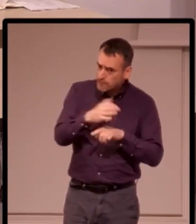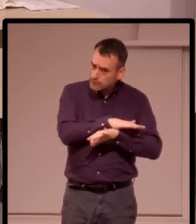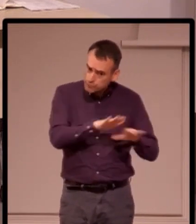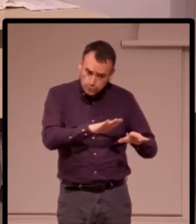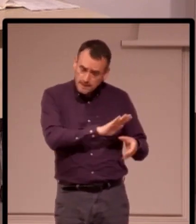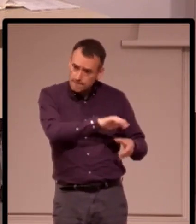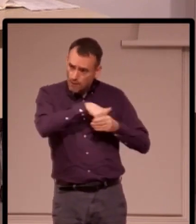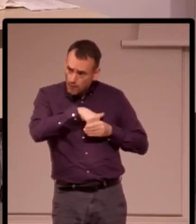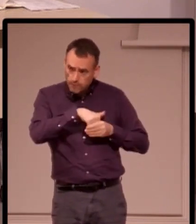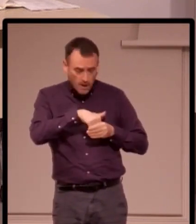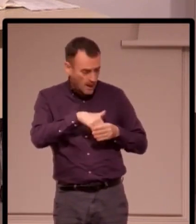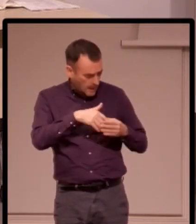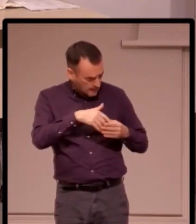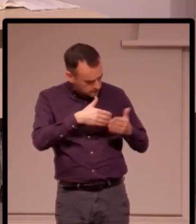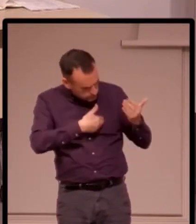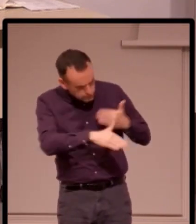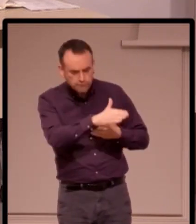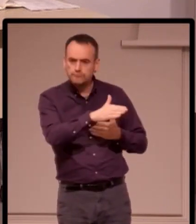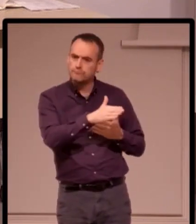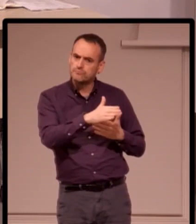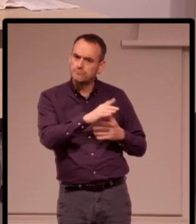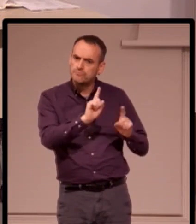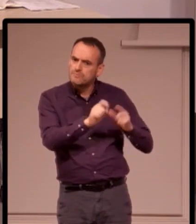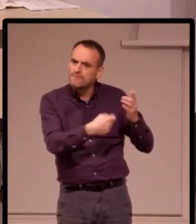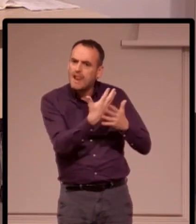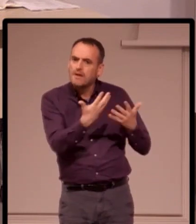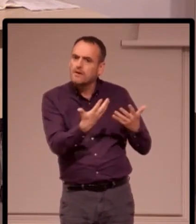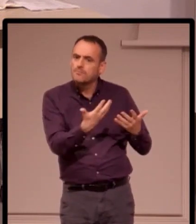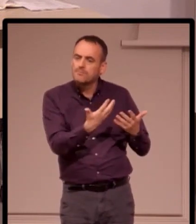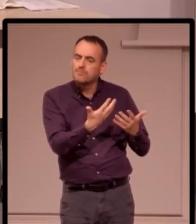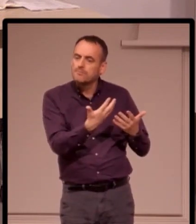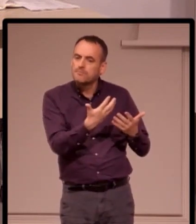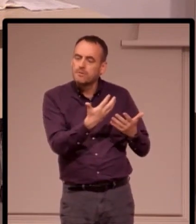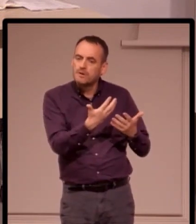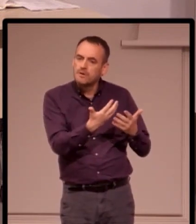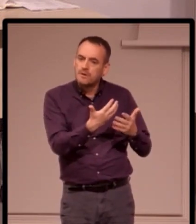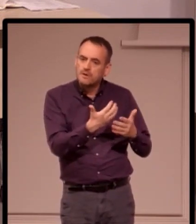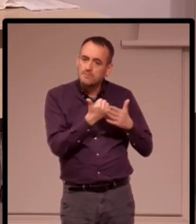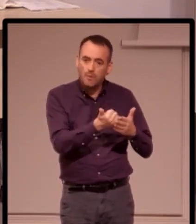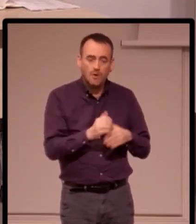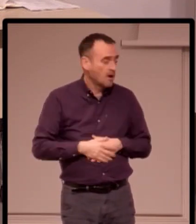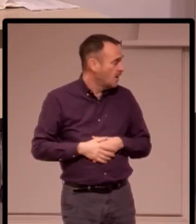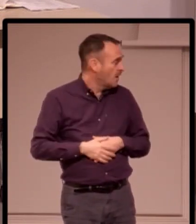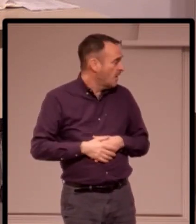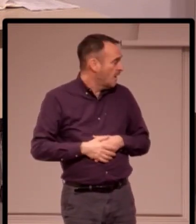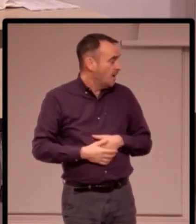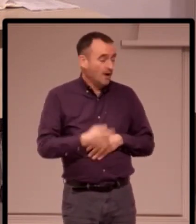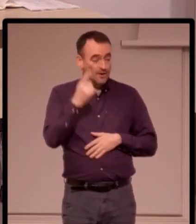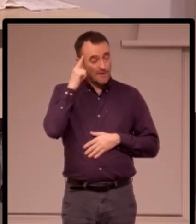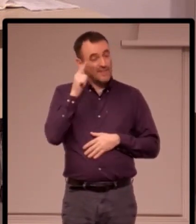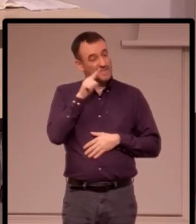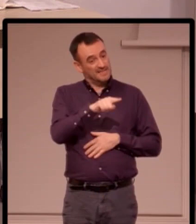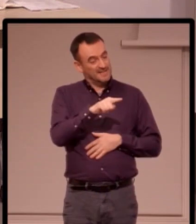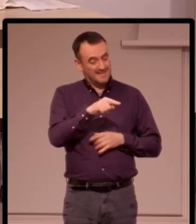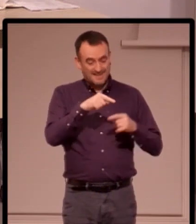and policy development? What are your thoughts? I think that's a question for you two. I think doing things exactly like